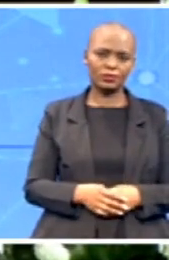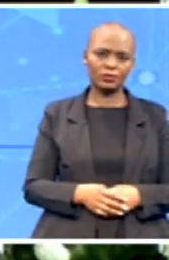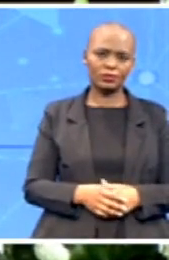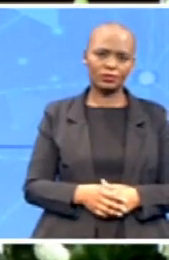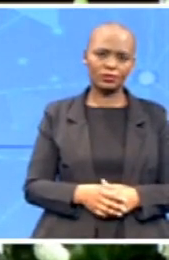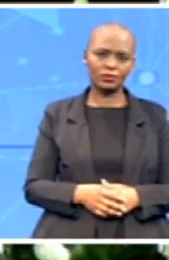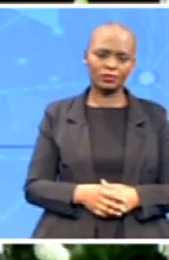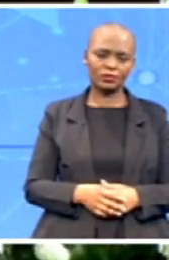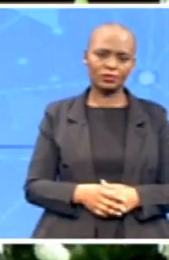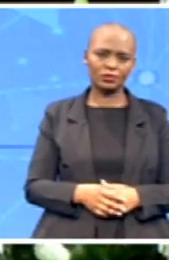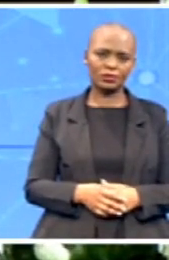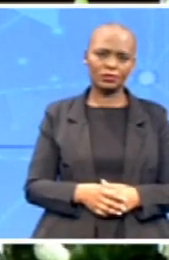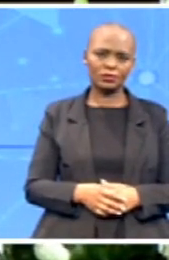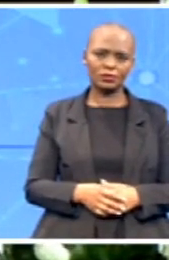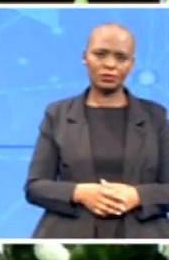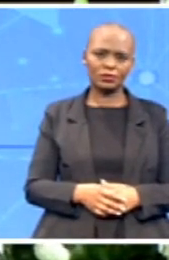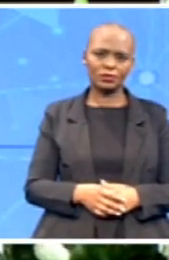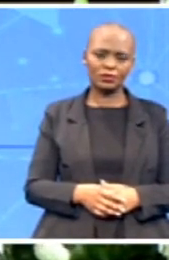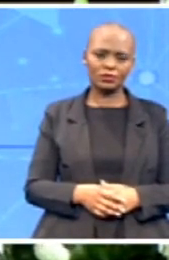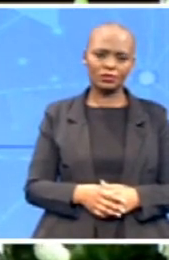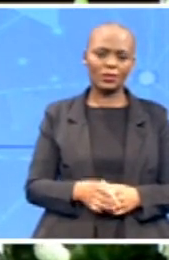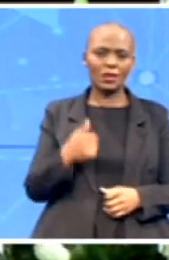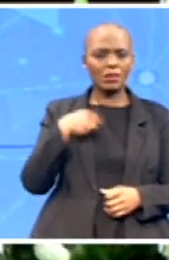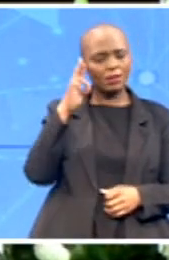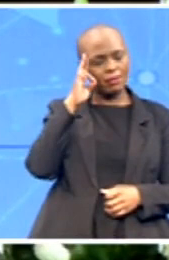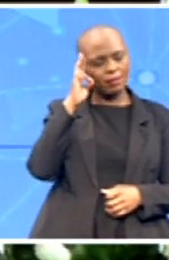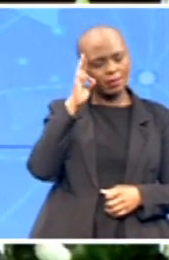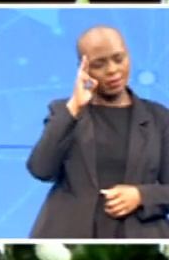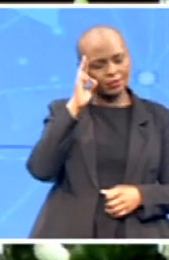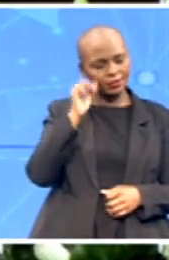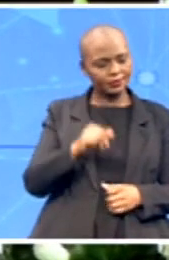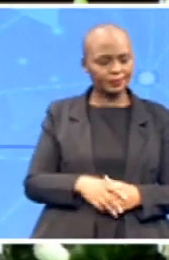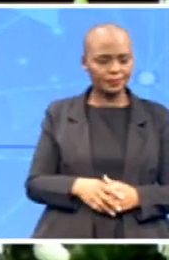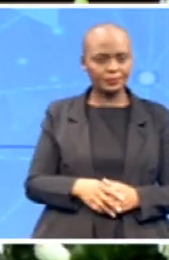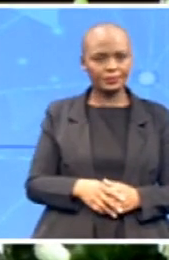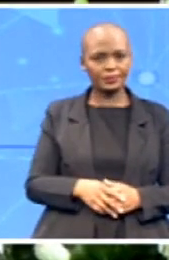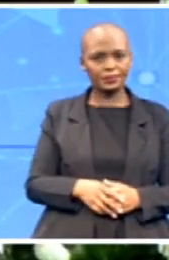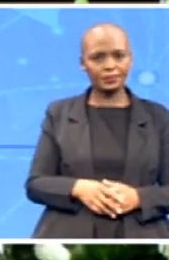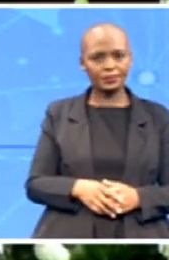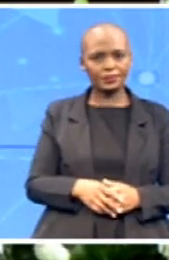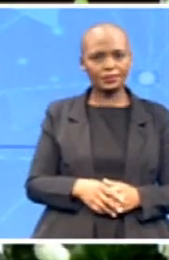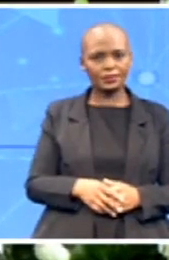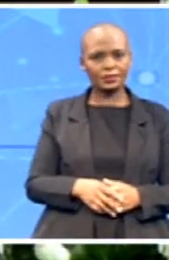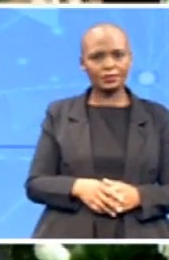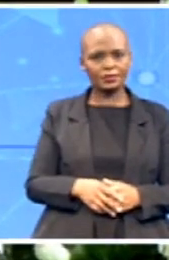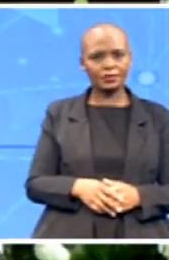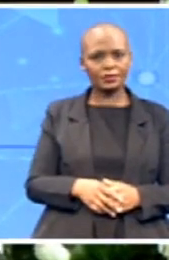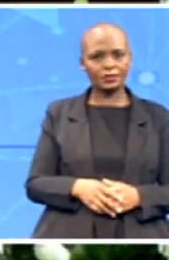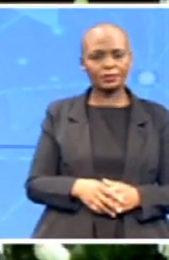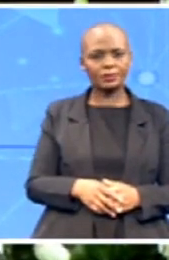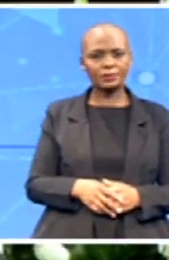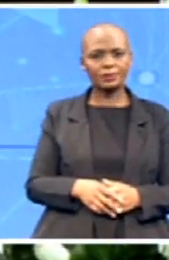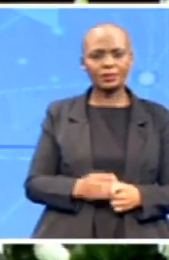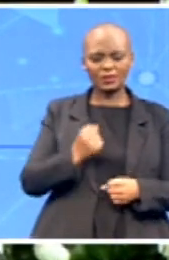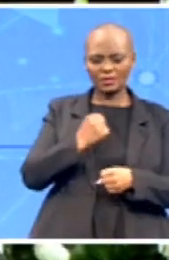I remember the other year, Aksangula Hantle, which year, about 200, when we were redeployed to